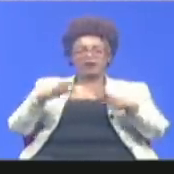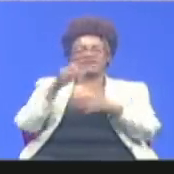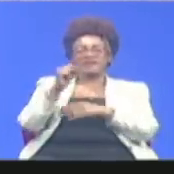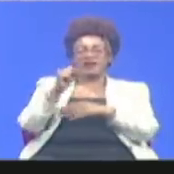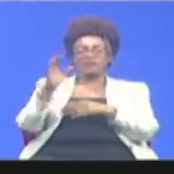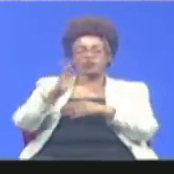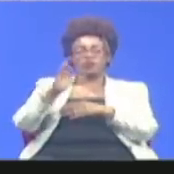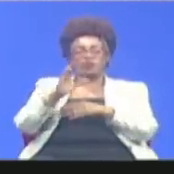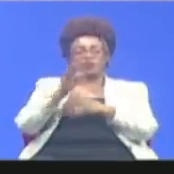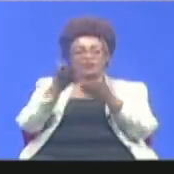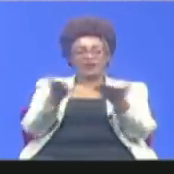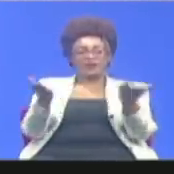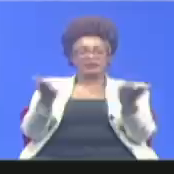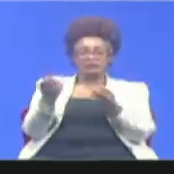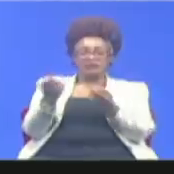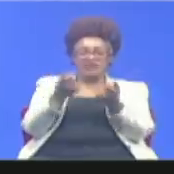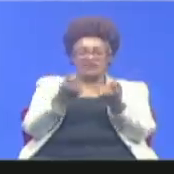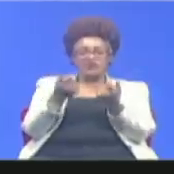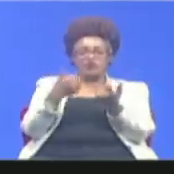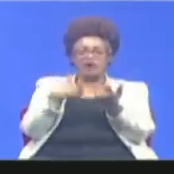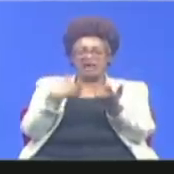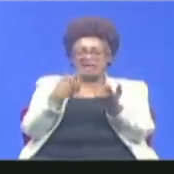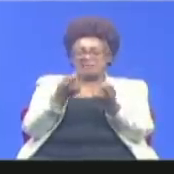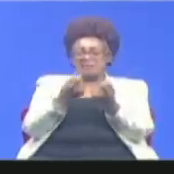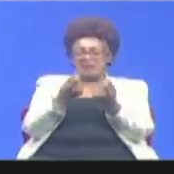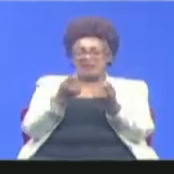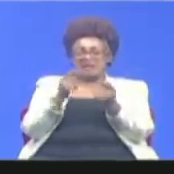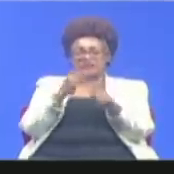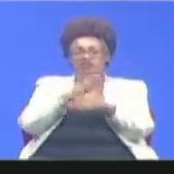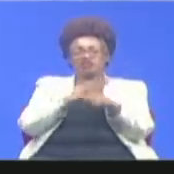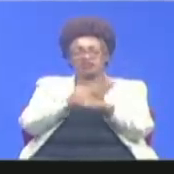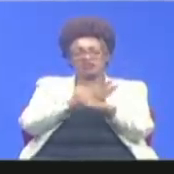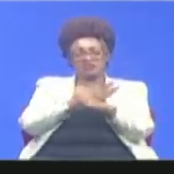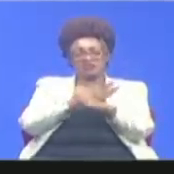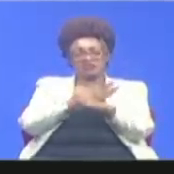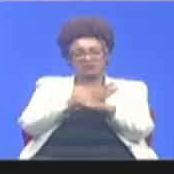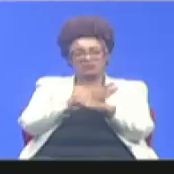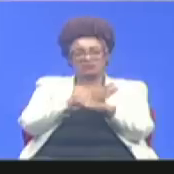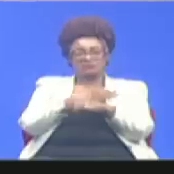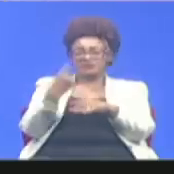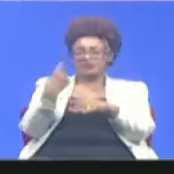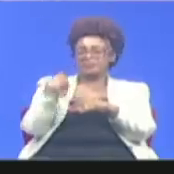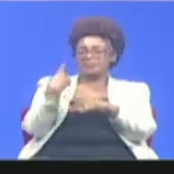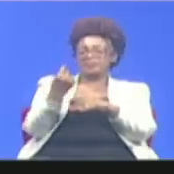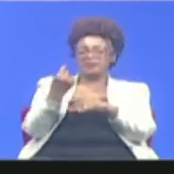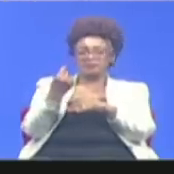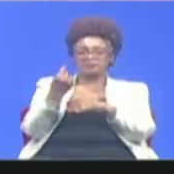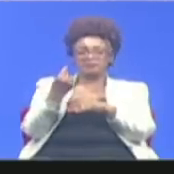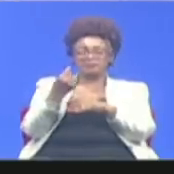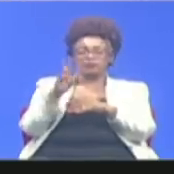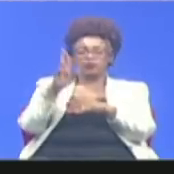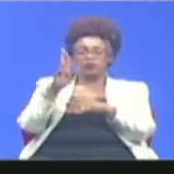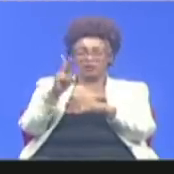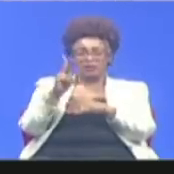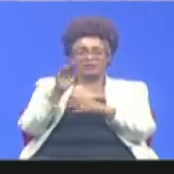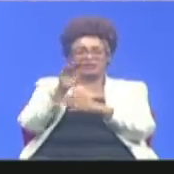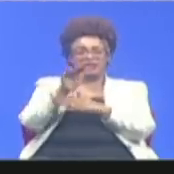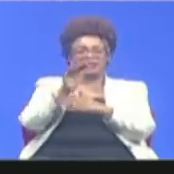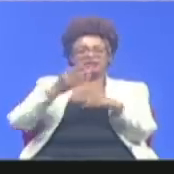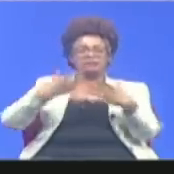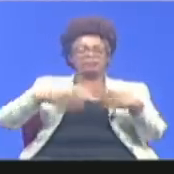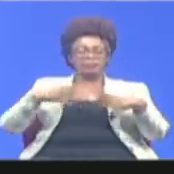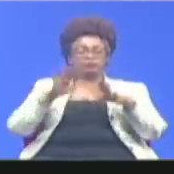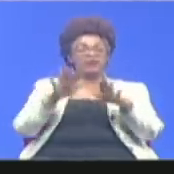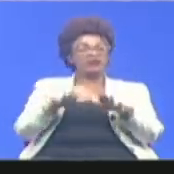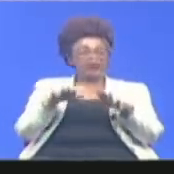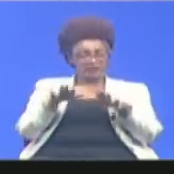board. A few passengers suffered minor injuries. Following the latest incidents, the United Kingdom has urged citizens to be